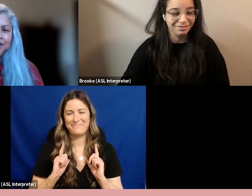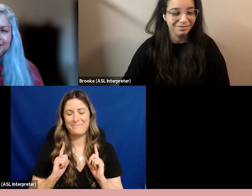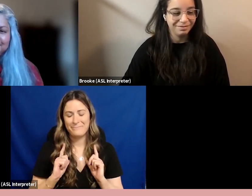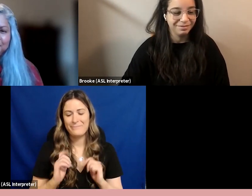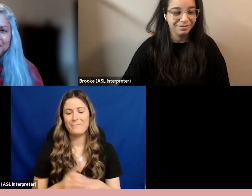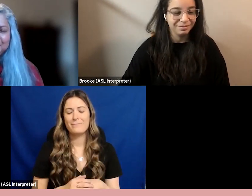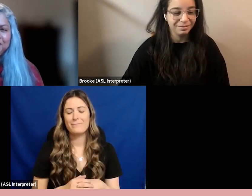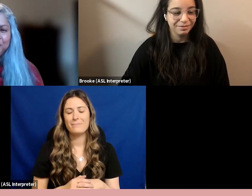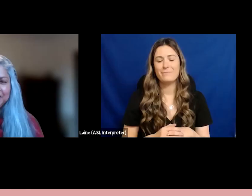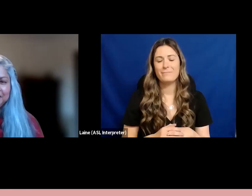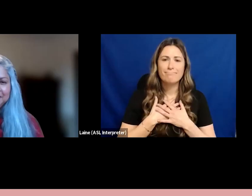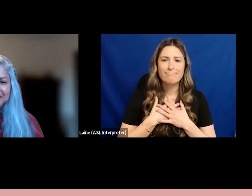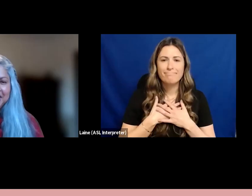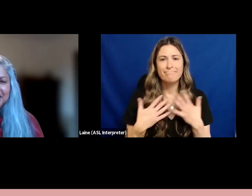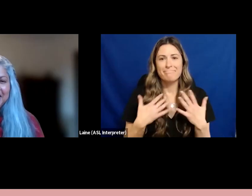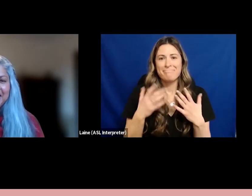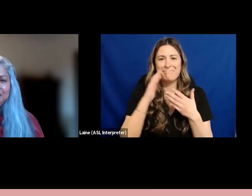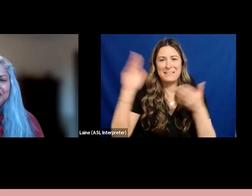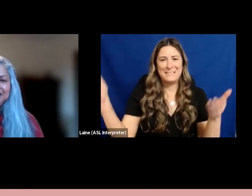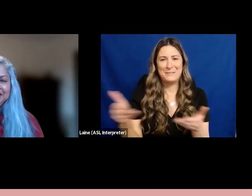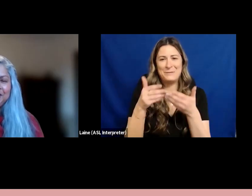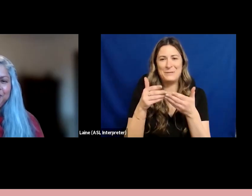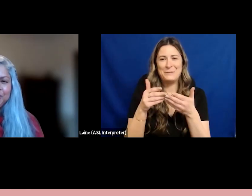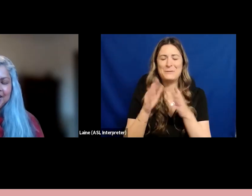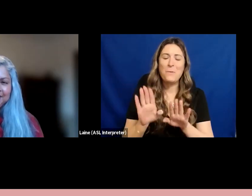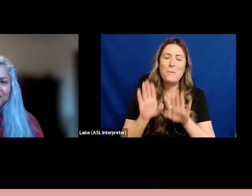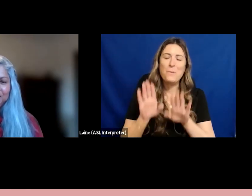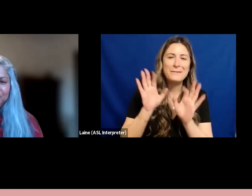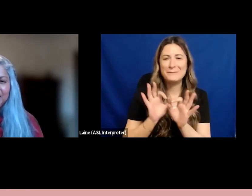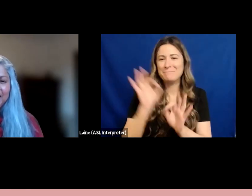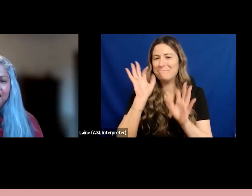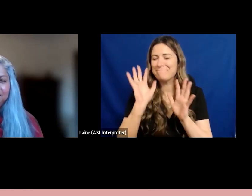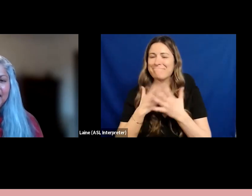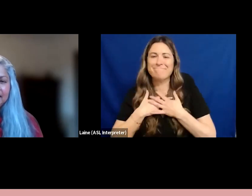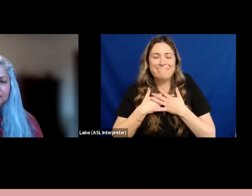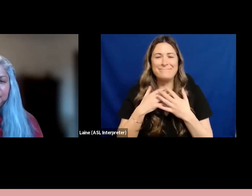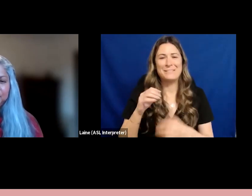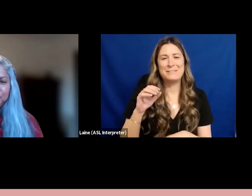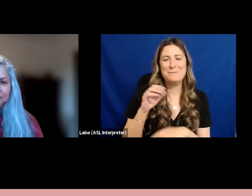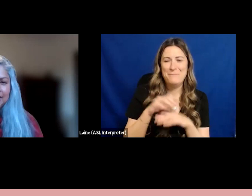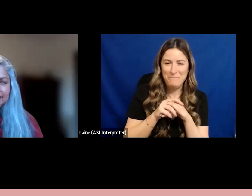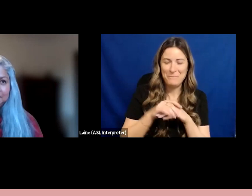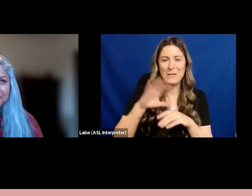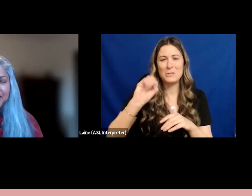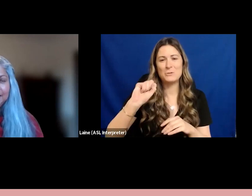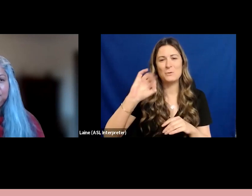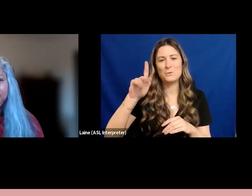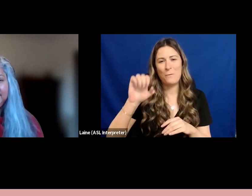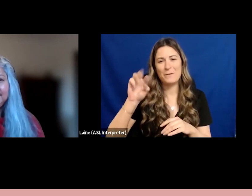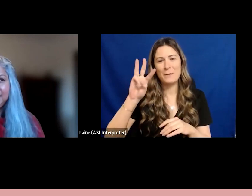wonderfully disarming Sophie Williams. Sophie will take us on a journey of allyship in the workplace.